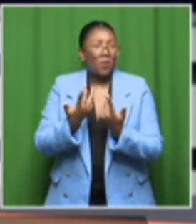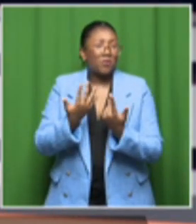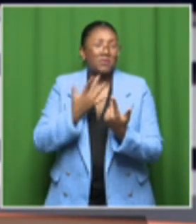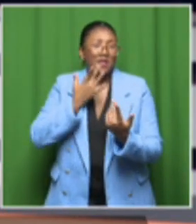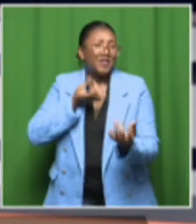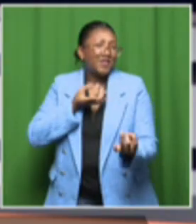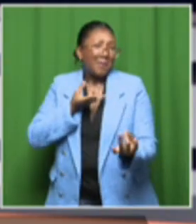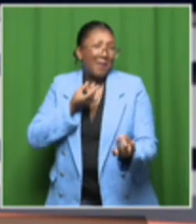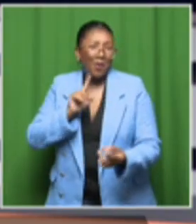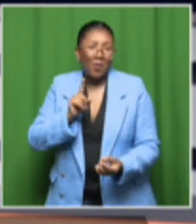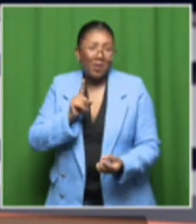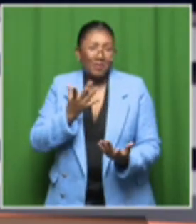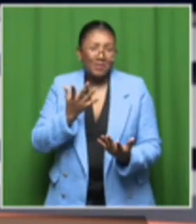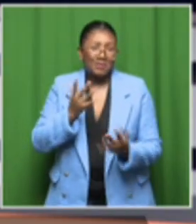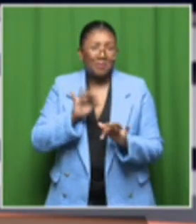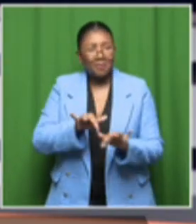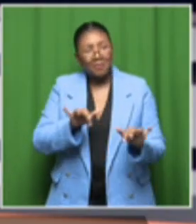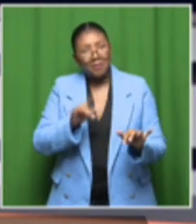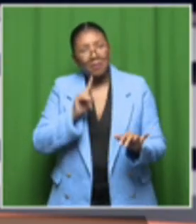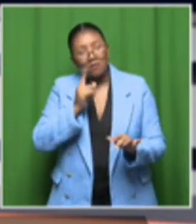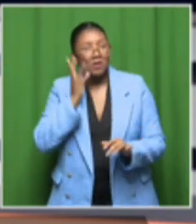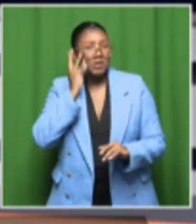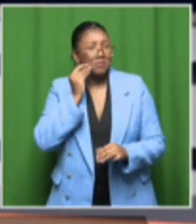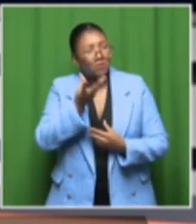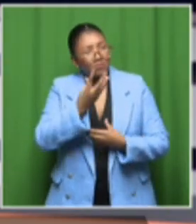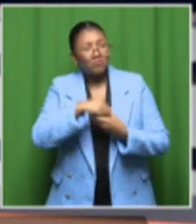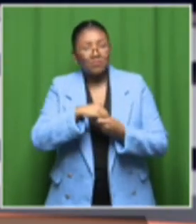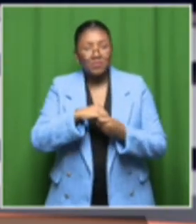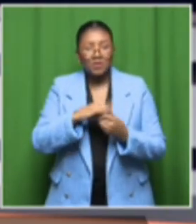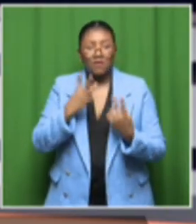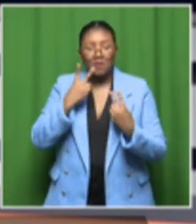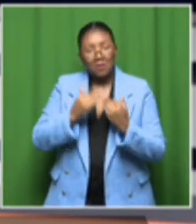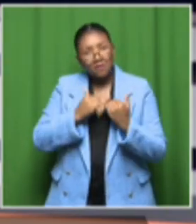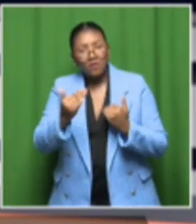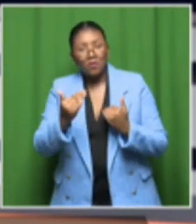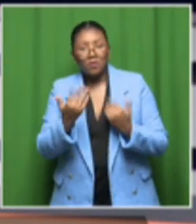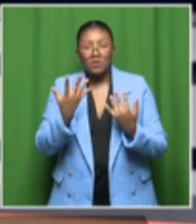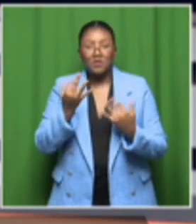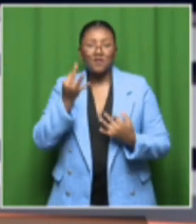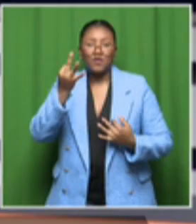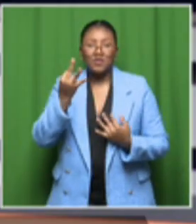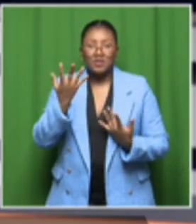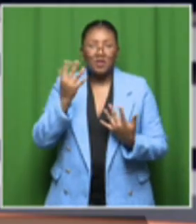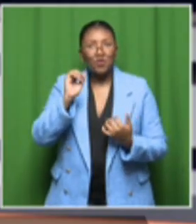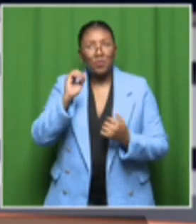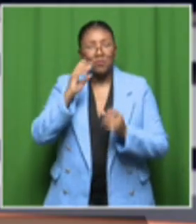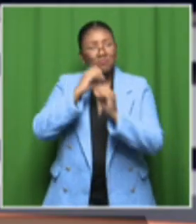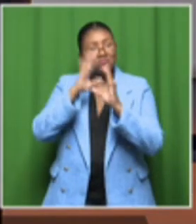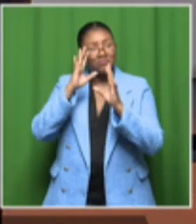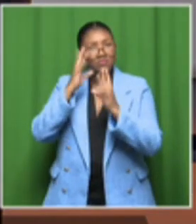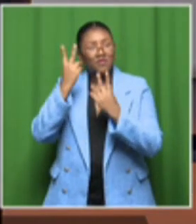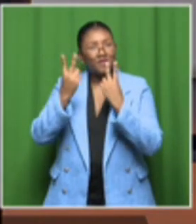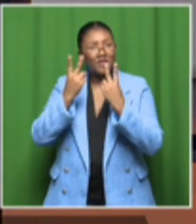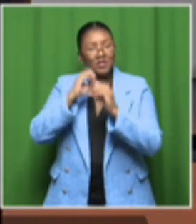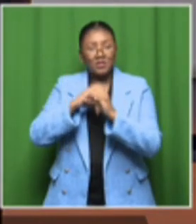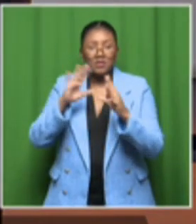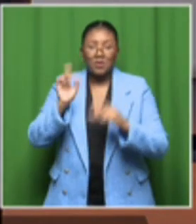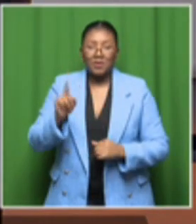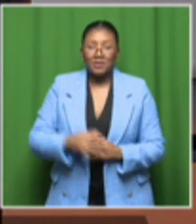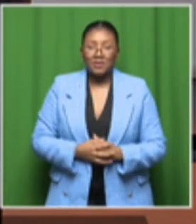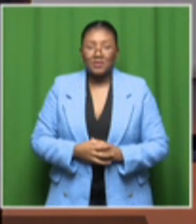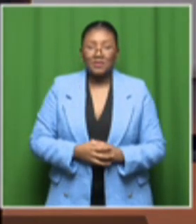from those that have been part of your work, that are also looking forward to your future endeavors and what you're envisioning? So I think for me,